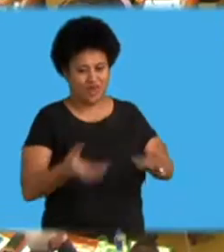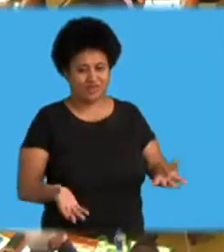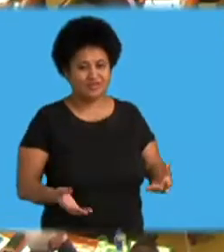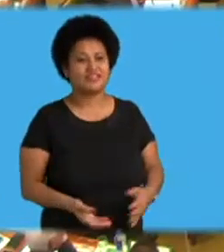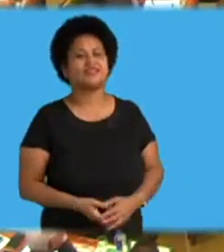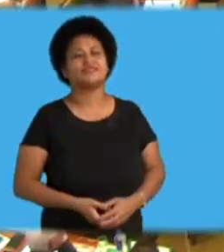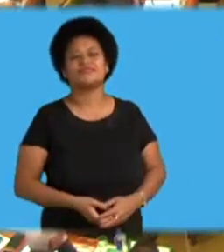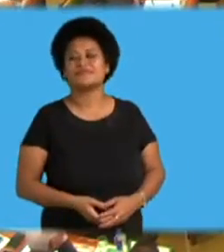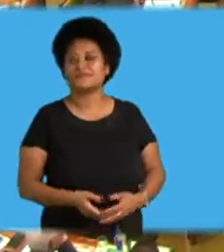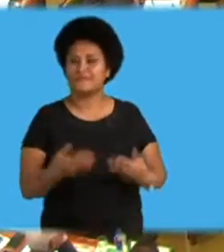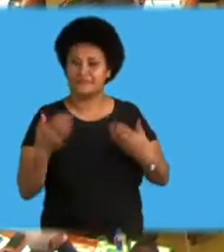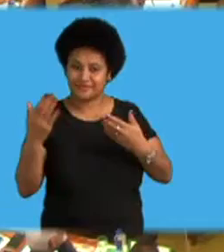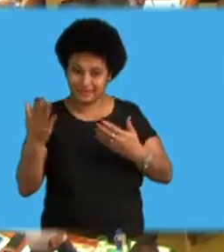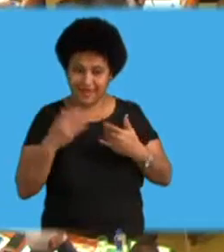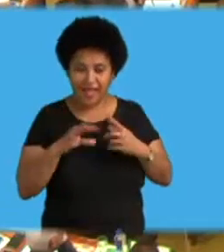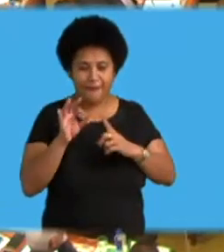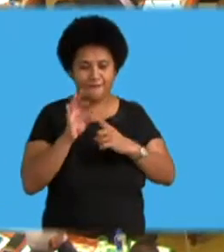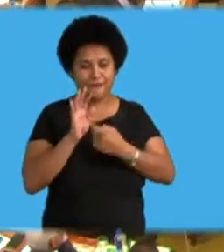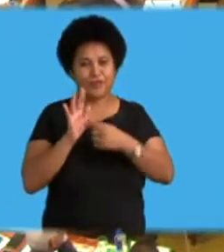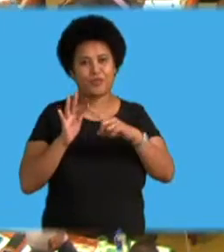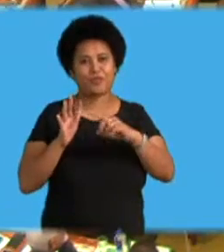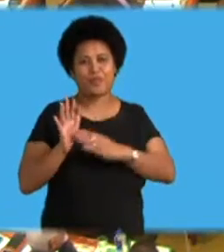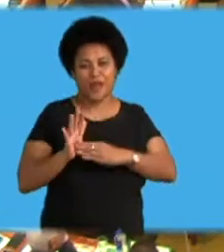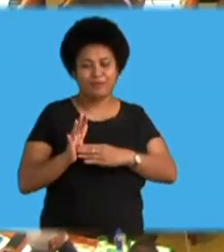Honorable Prem Singh.